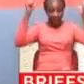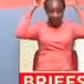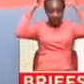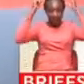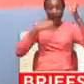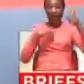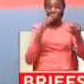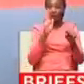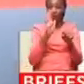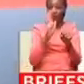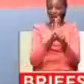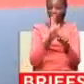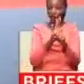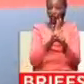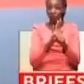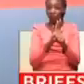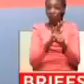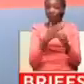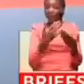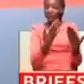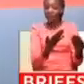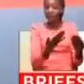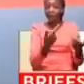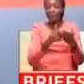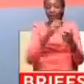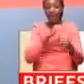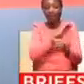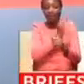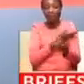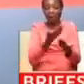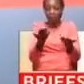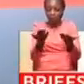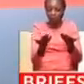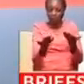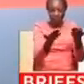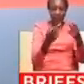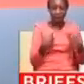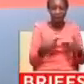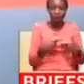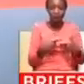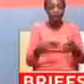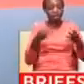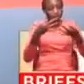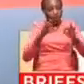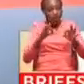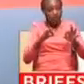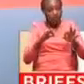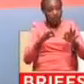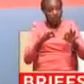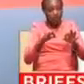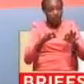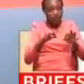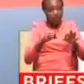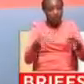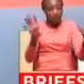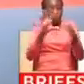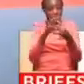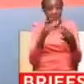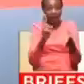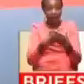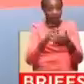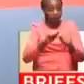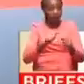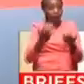just corrupted. But it still has the power to pull people. So if he anoints you, your music is going to pull people,